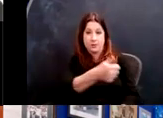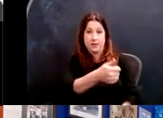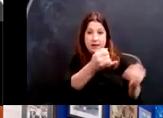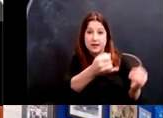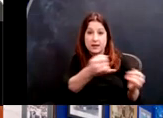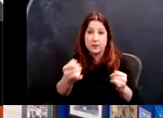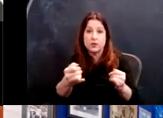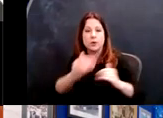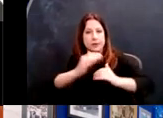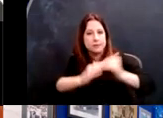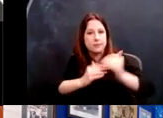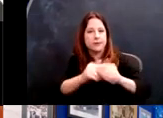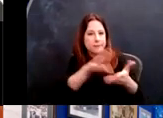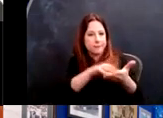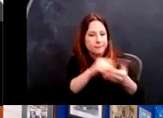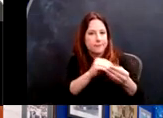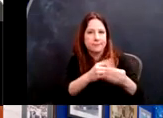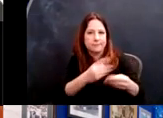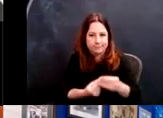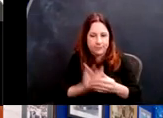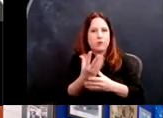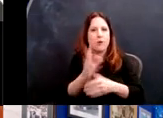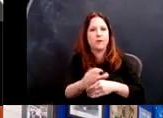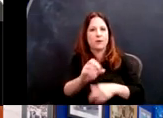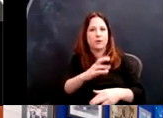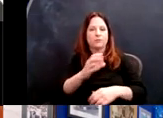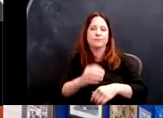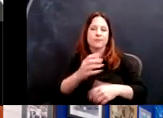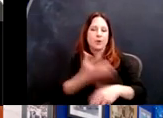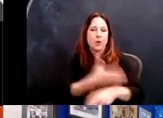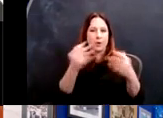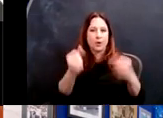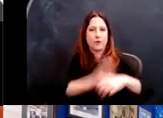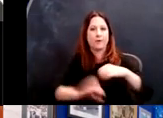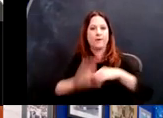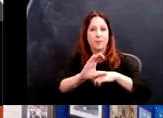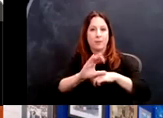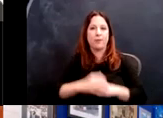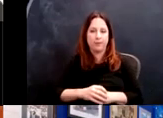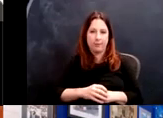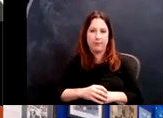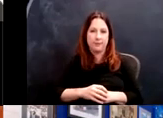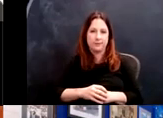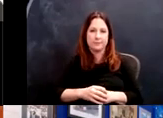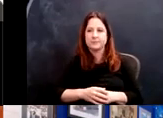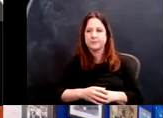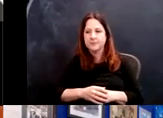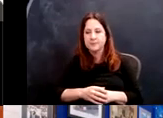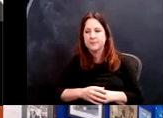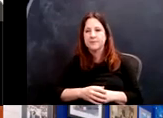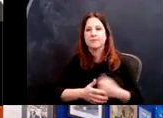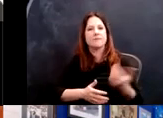building their recovery capital. And that is a great way to show that what you're doing has